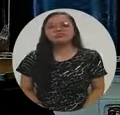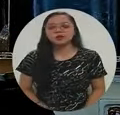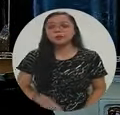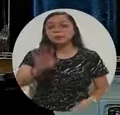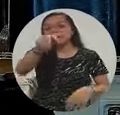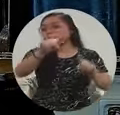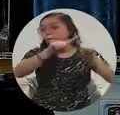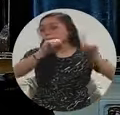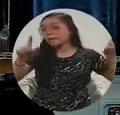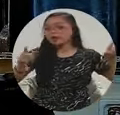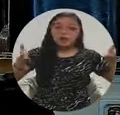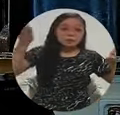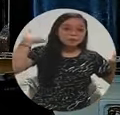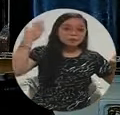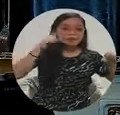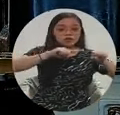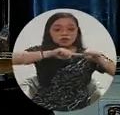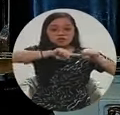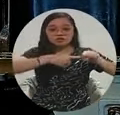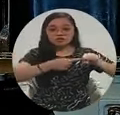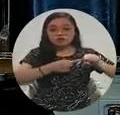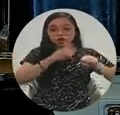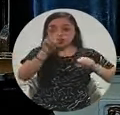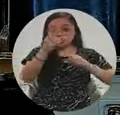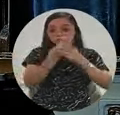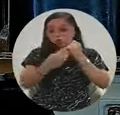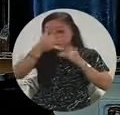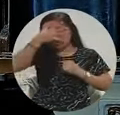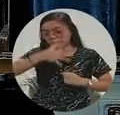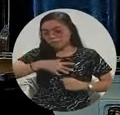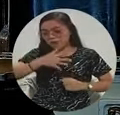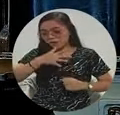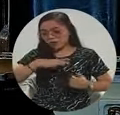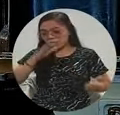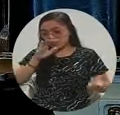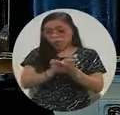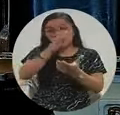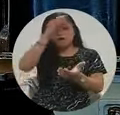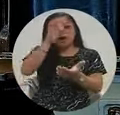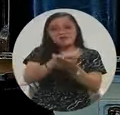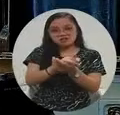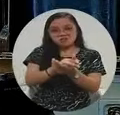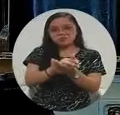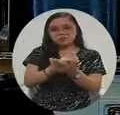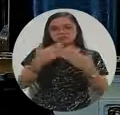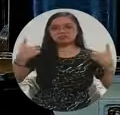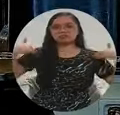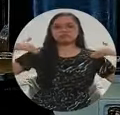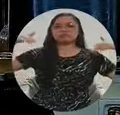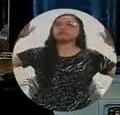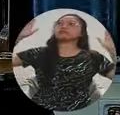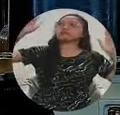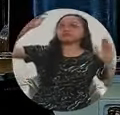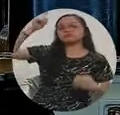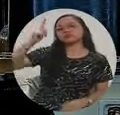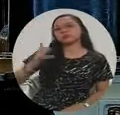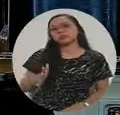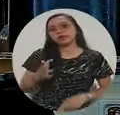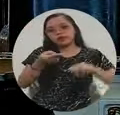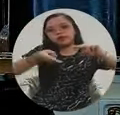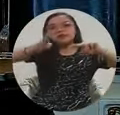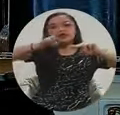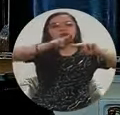But from the very beginning, Rex and Juji Pedrosa were committing themselves to the